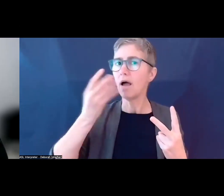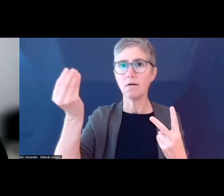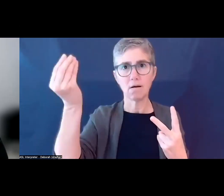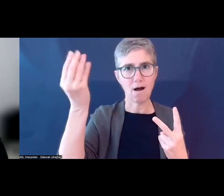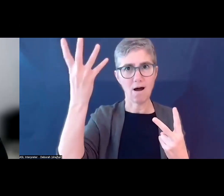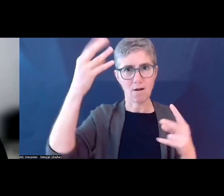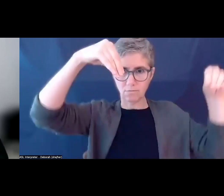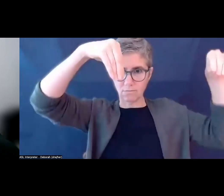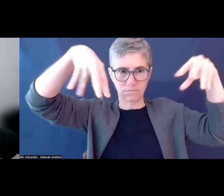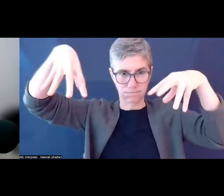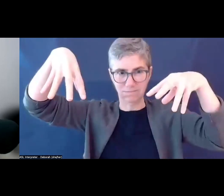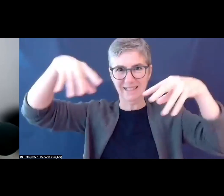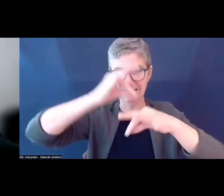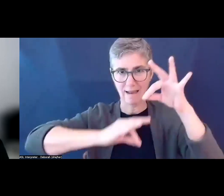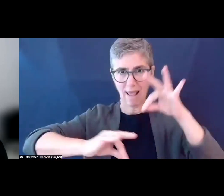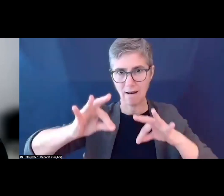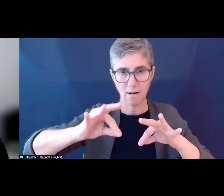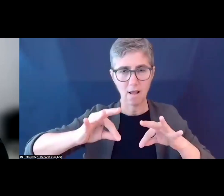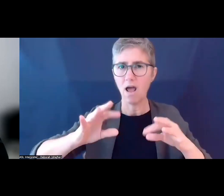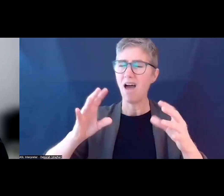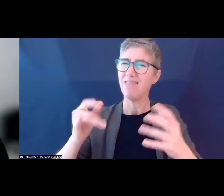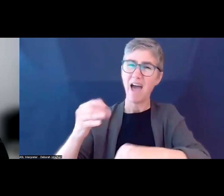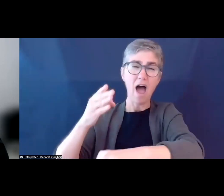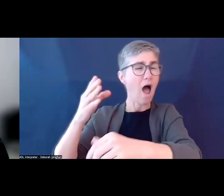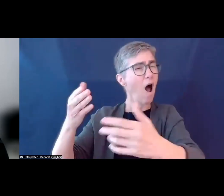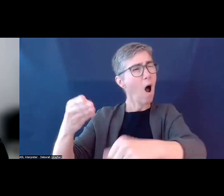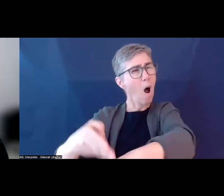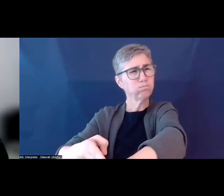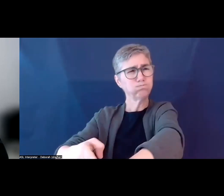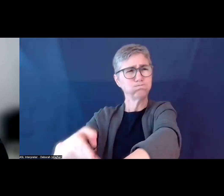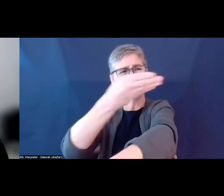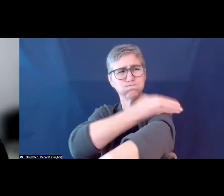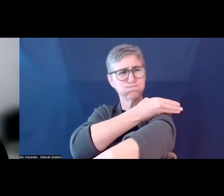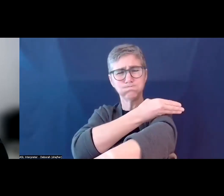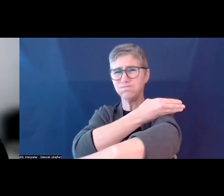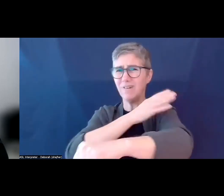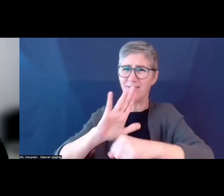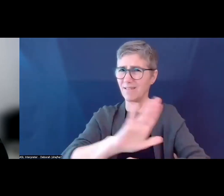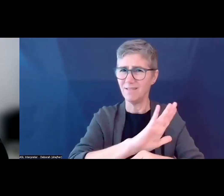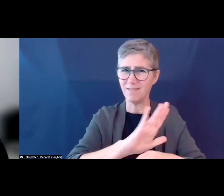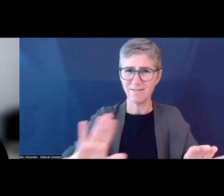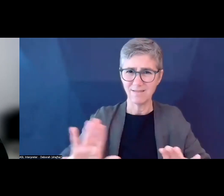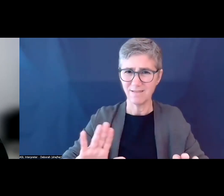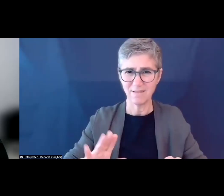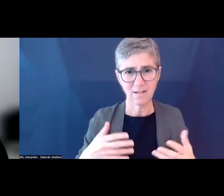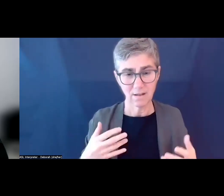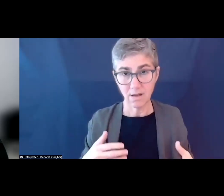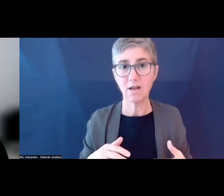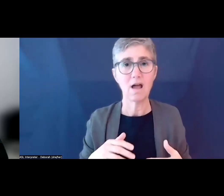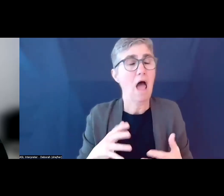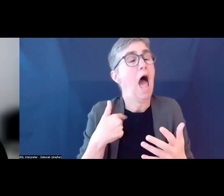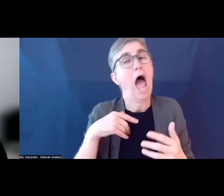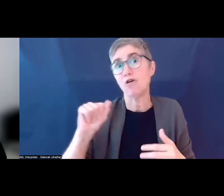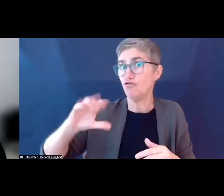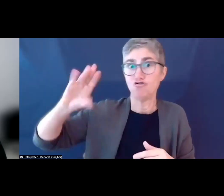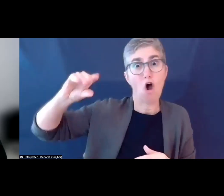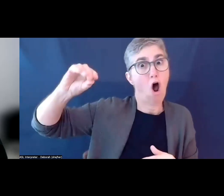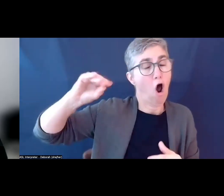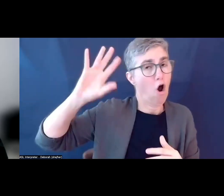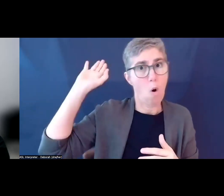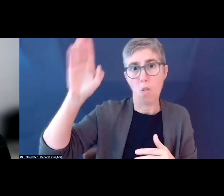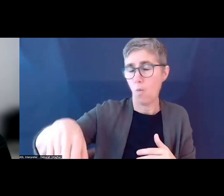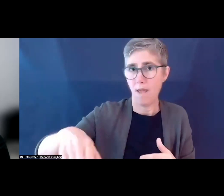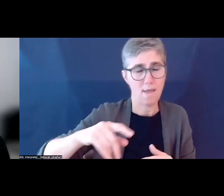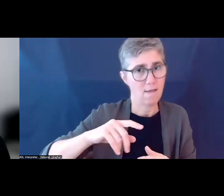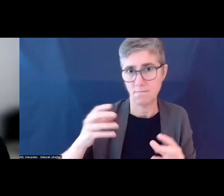this significantly help us on the unit. So we don't have a lot of time. I would have talked, but I would like to highlight